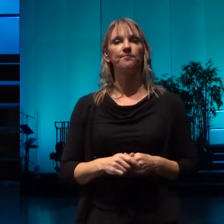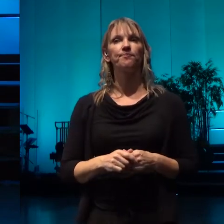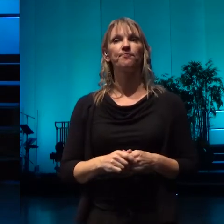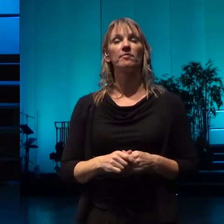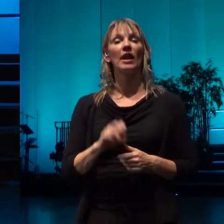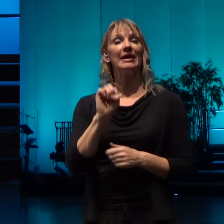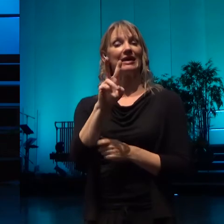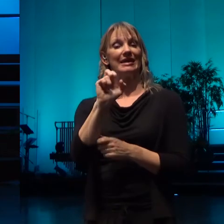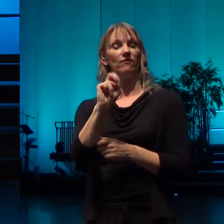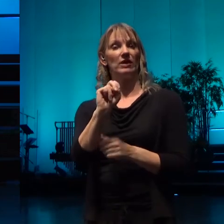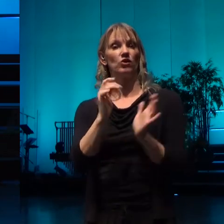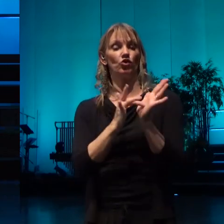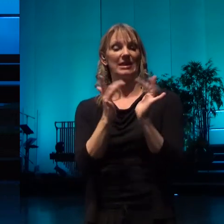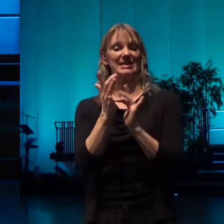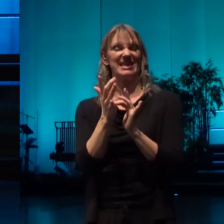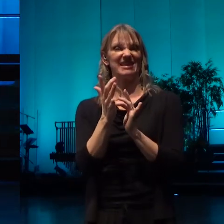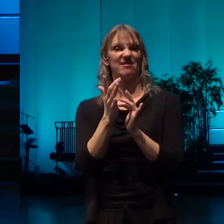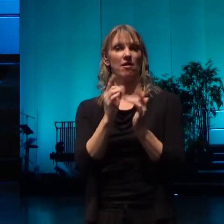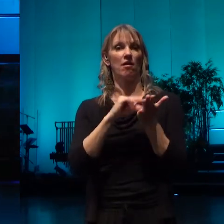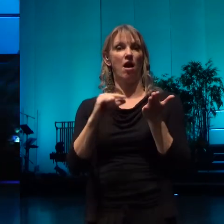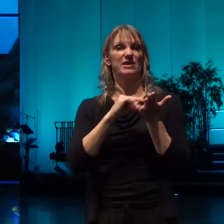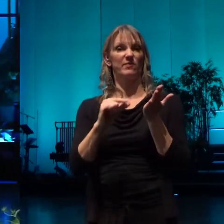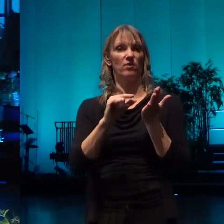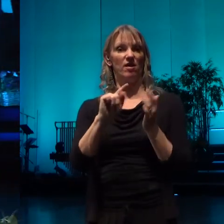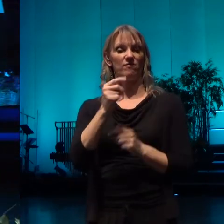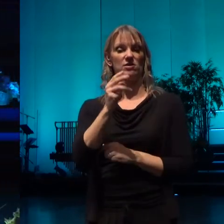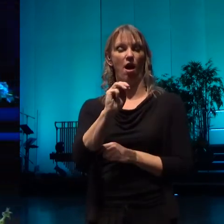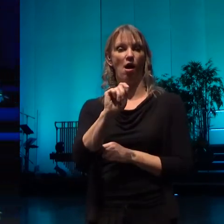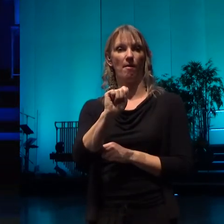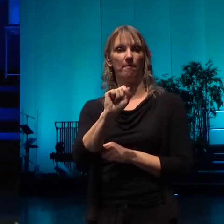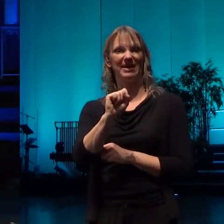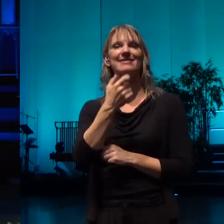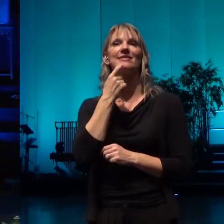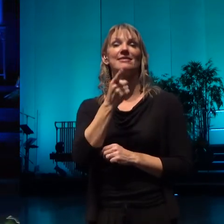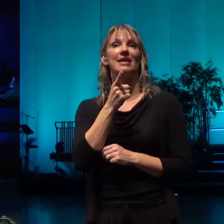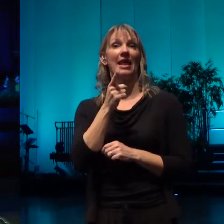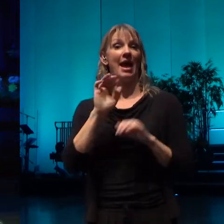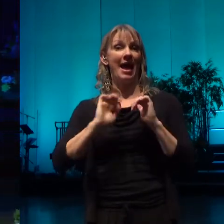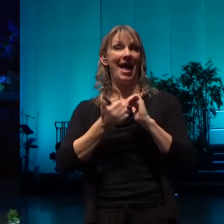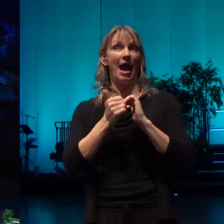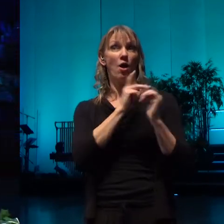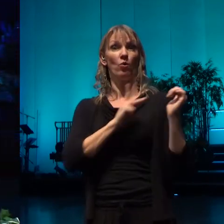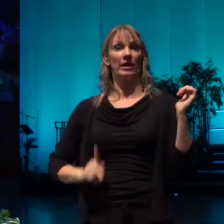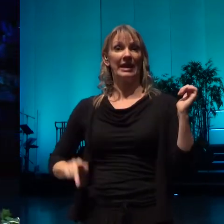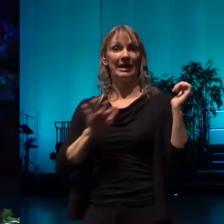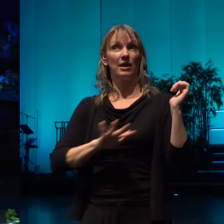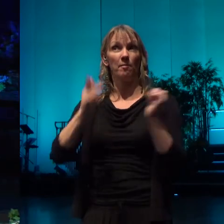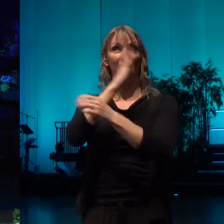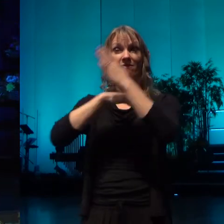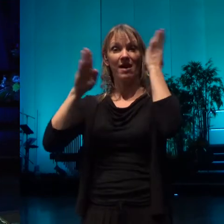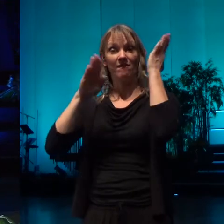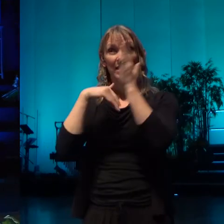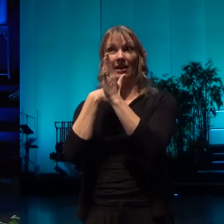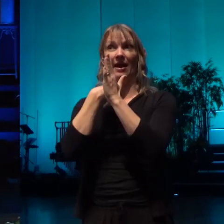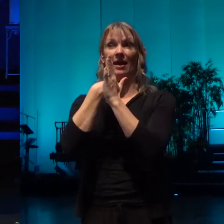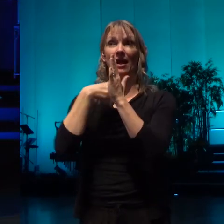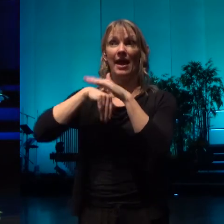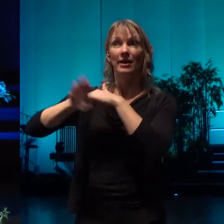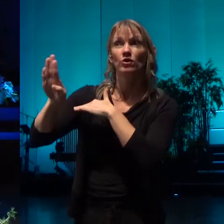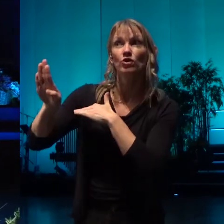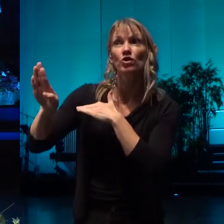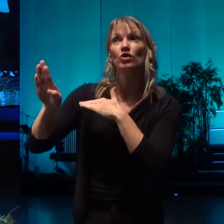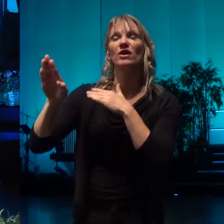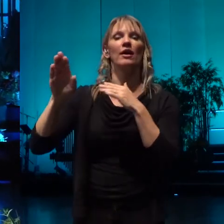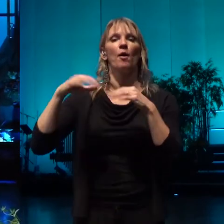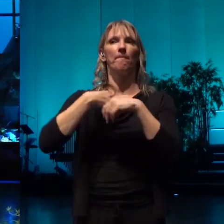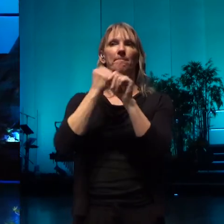Even Jesus in the Gospel of Thomas says that the way to enter the kingdom of heaven is to make the 2 one,